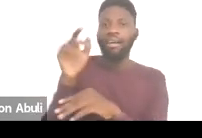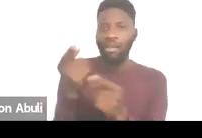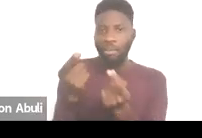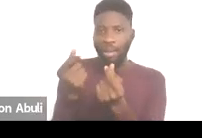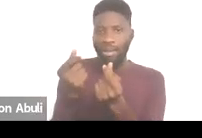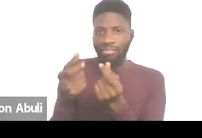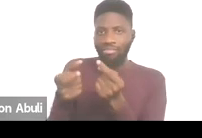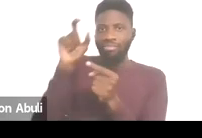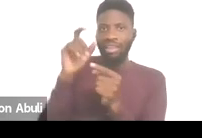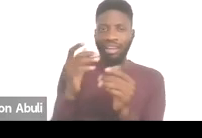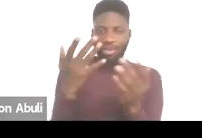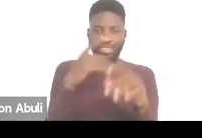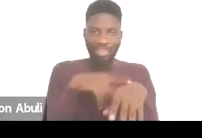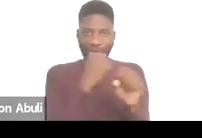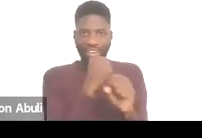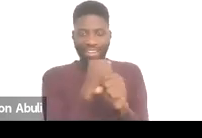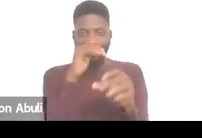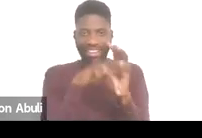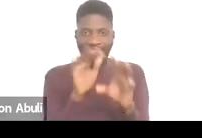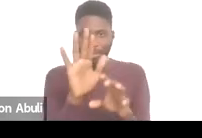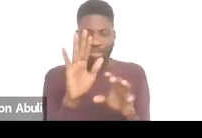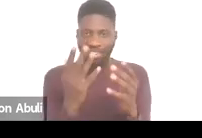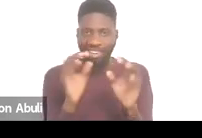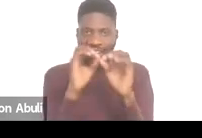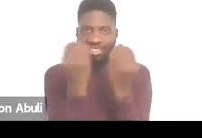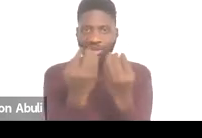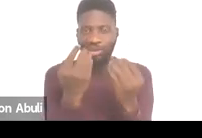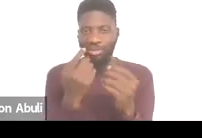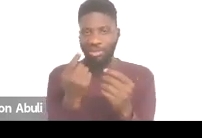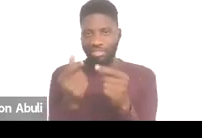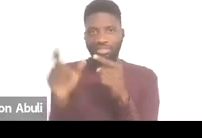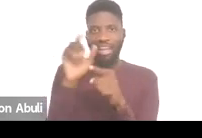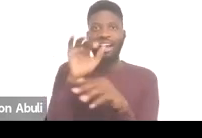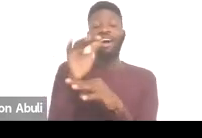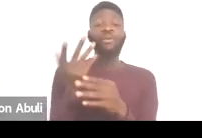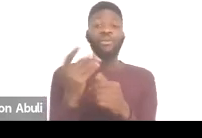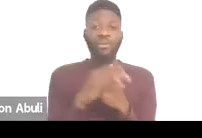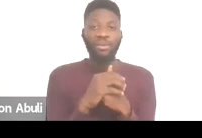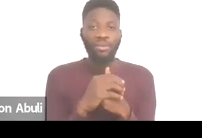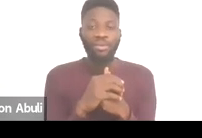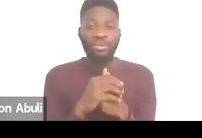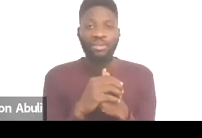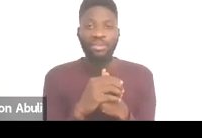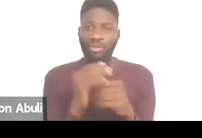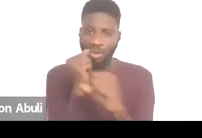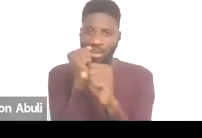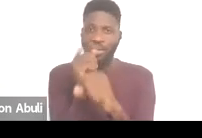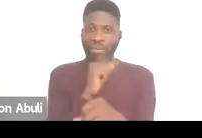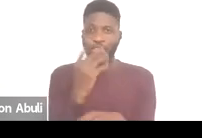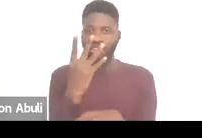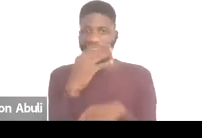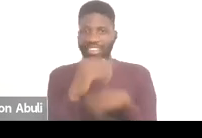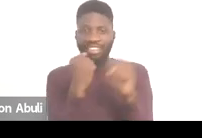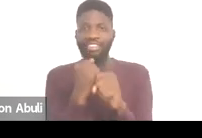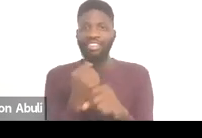You worked for an organization for 4 years, 5 years, you've not